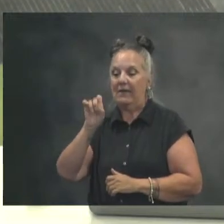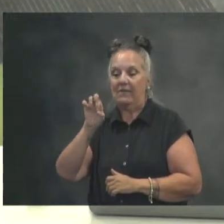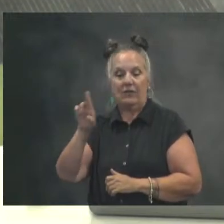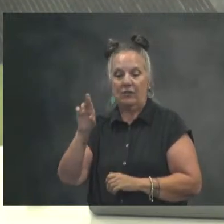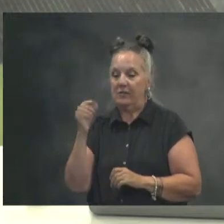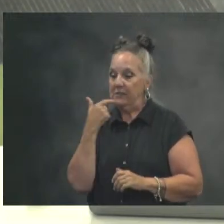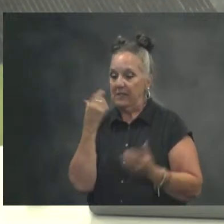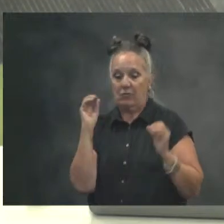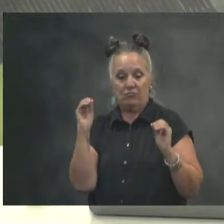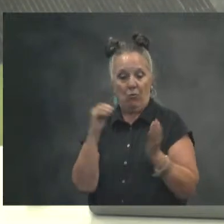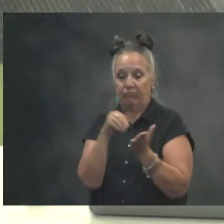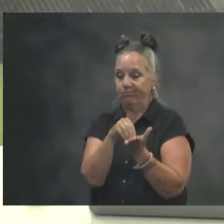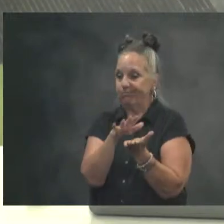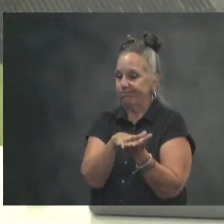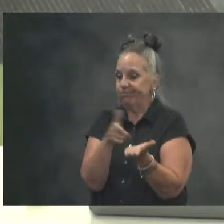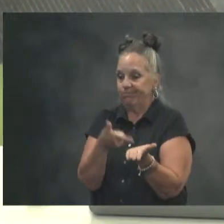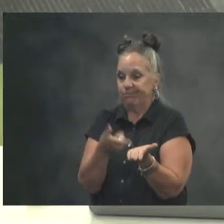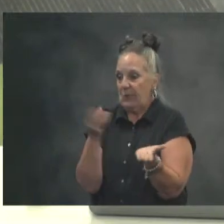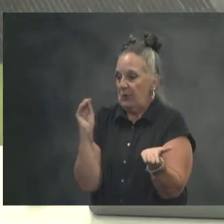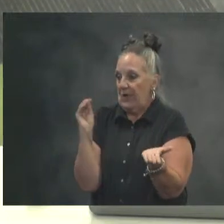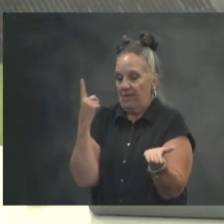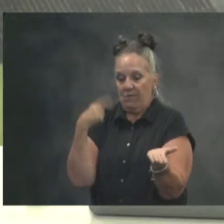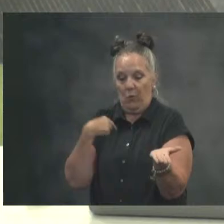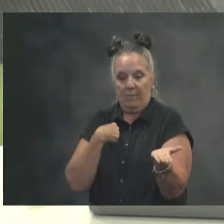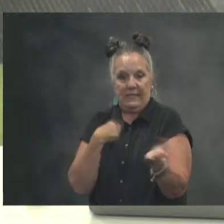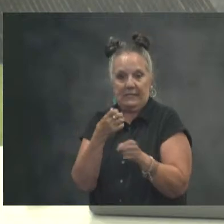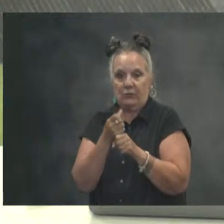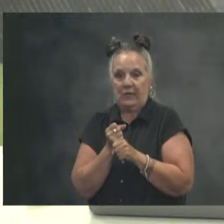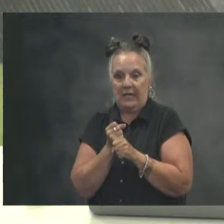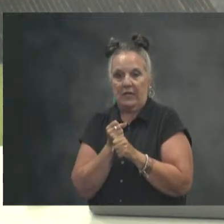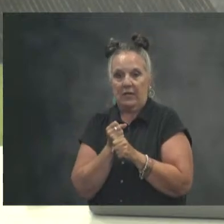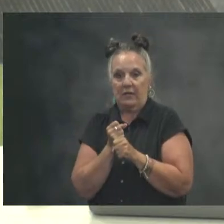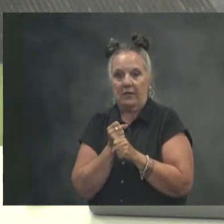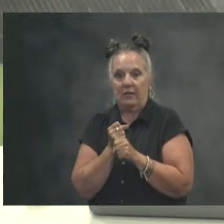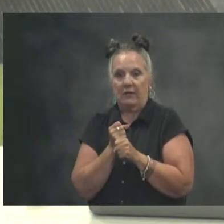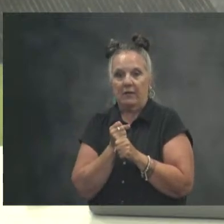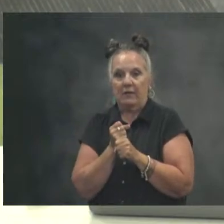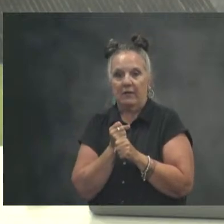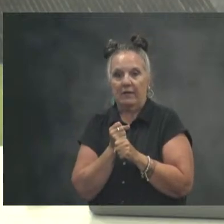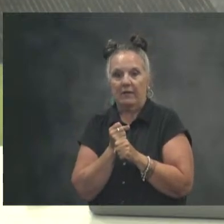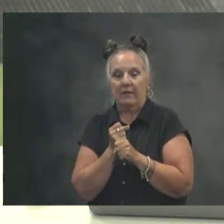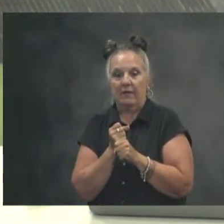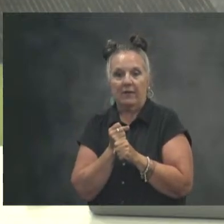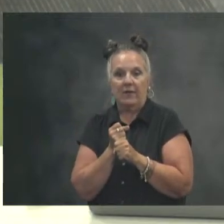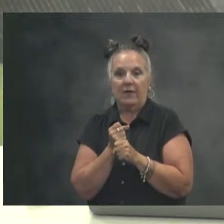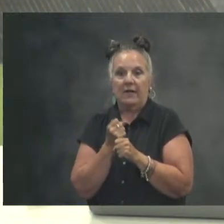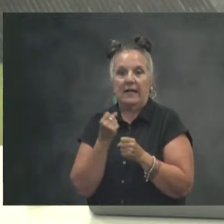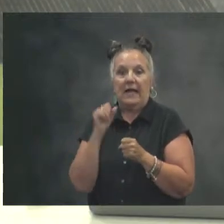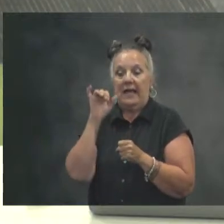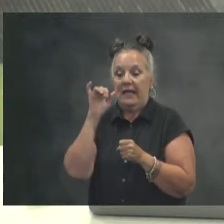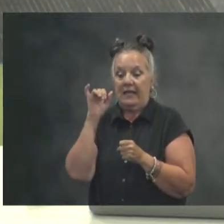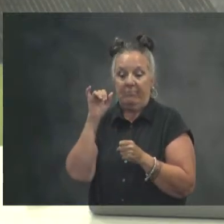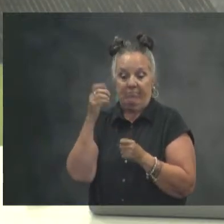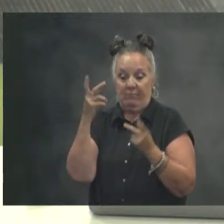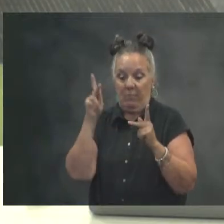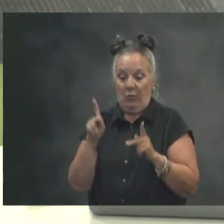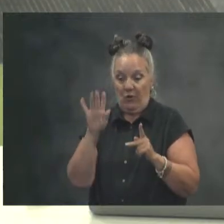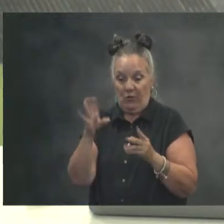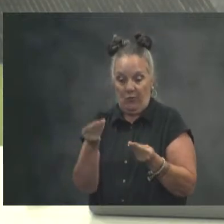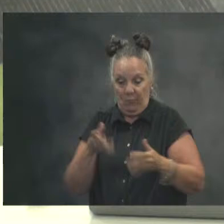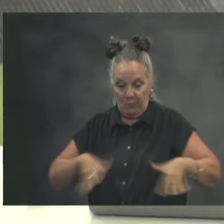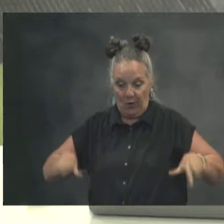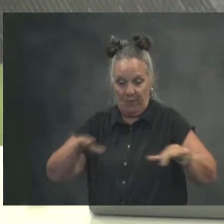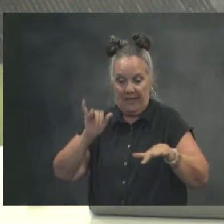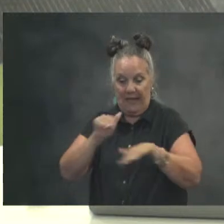no such records or calls existed for me to get. So someone was on your property at night. You think it was me, but you didn't